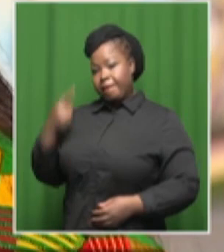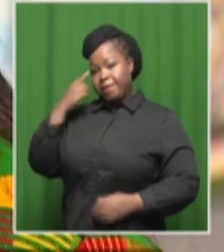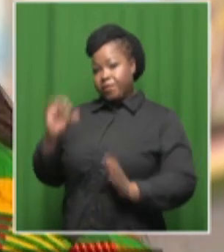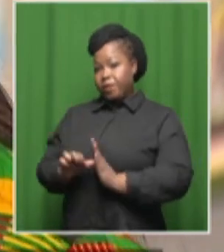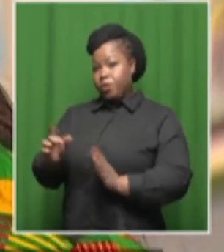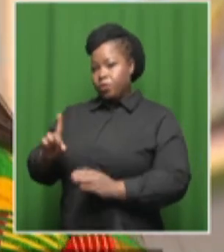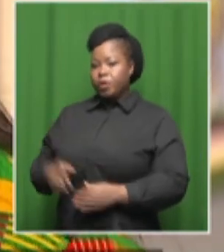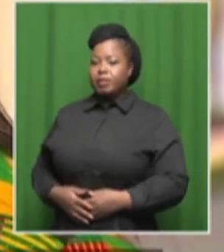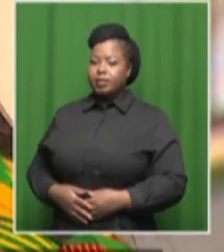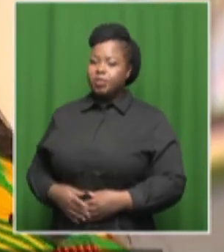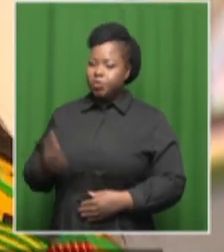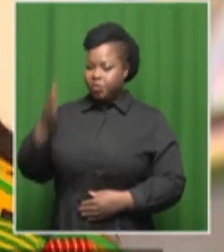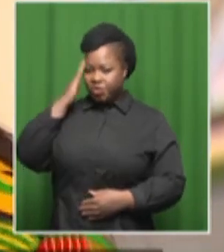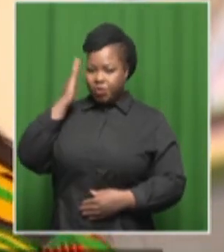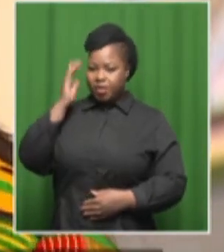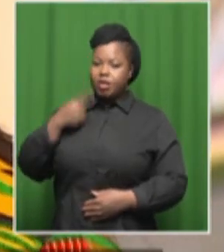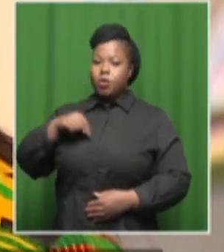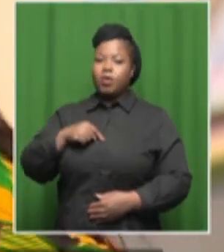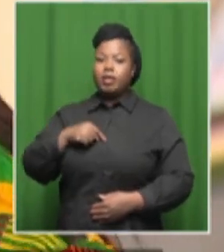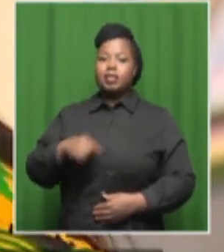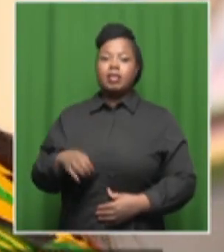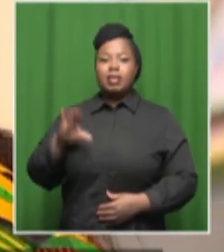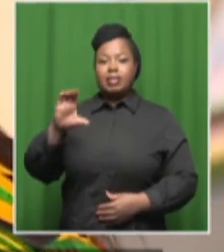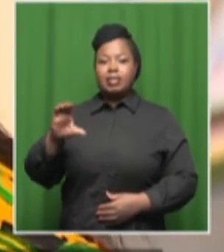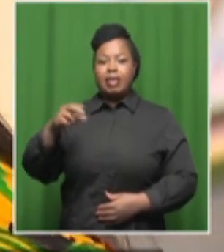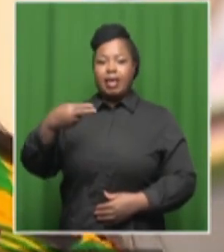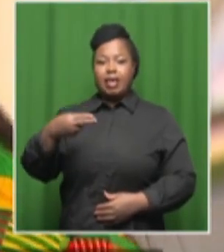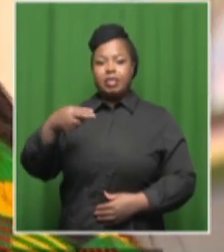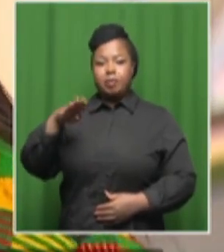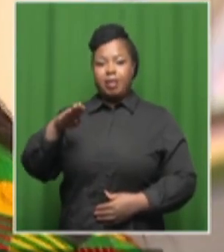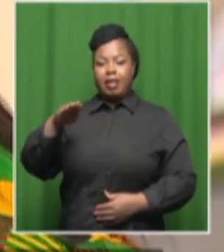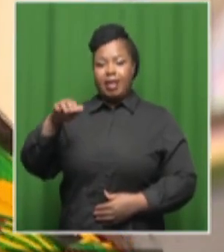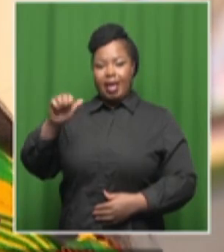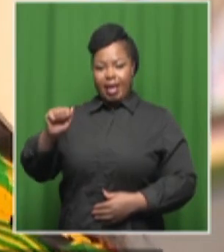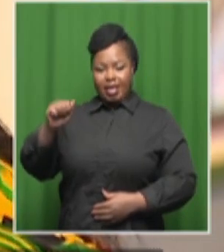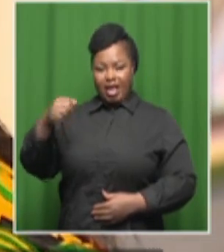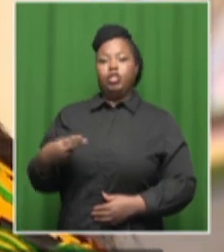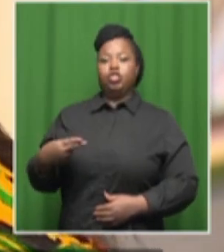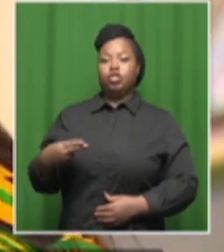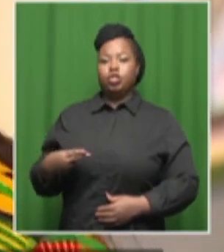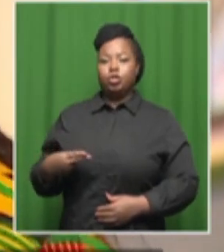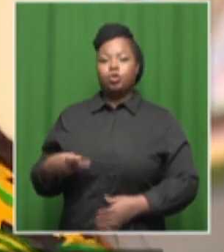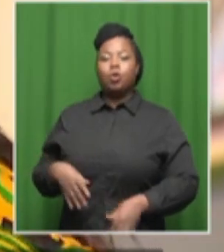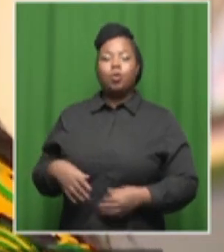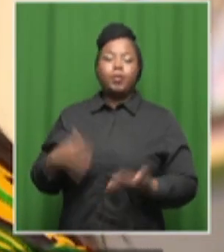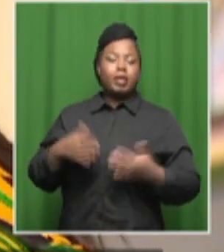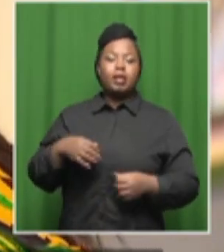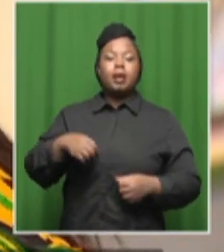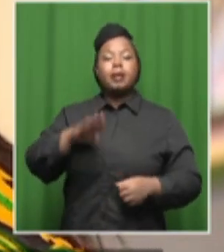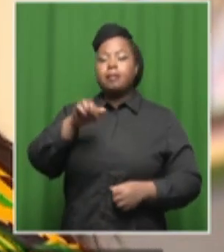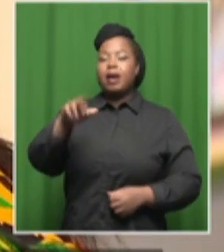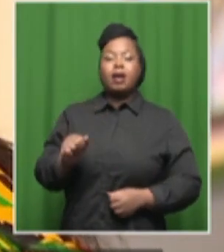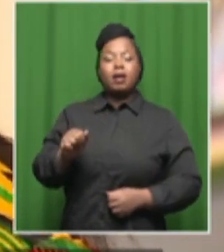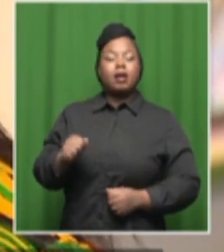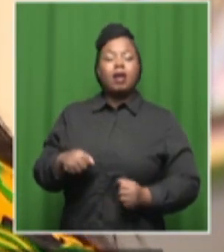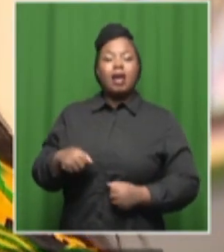important about our name, you will note that we are Hani Baragwanath Academic Hospital. So there is already a collaboration, especially with the Vet